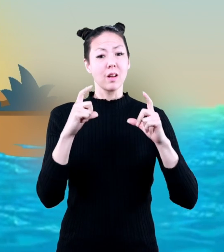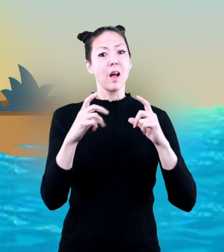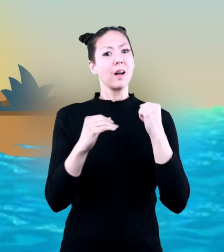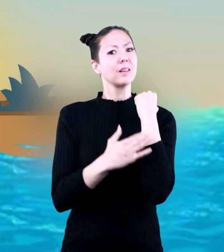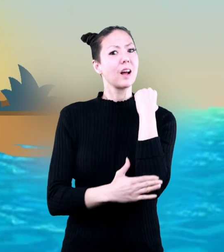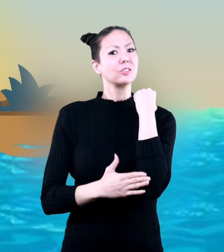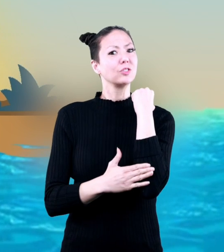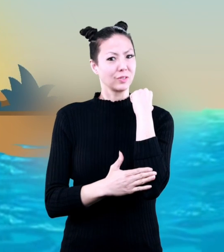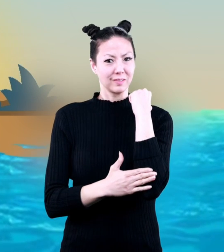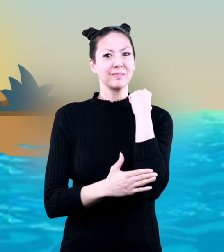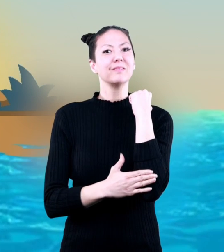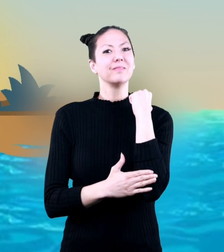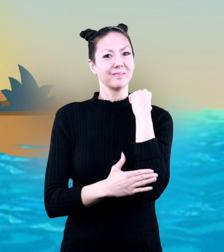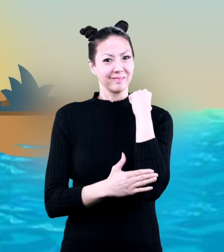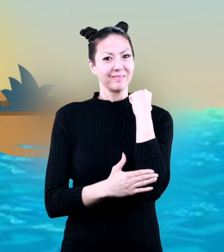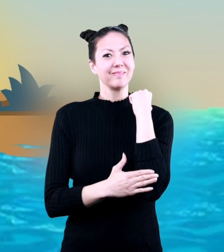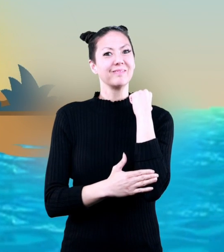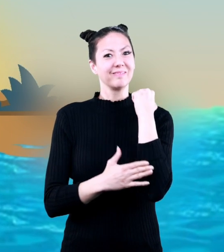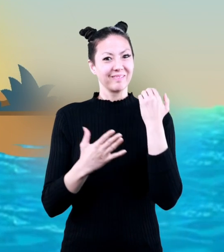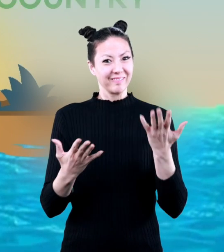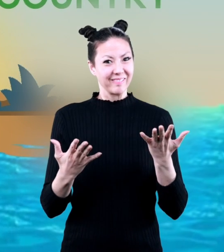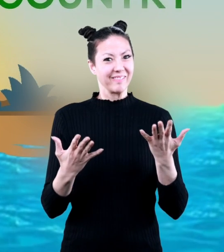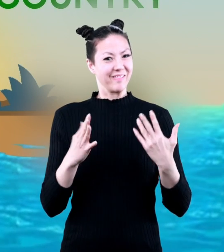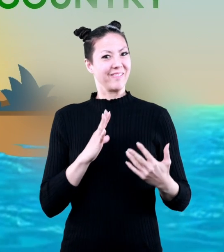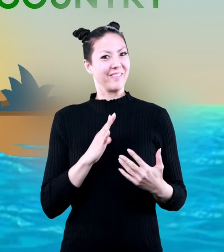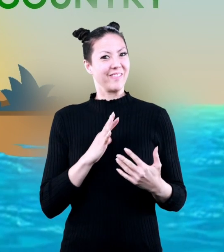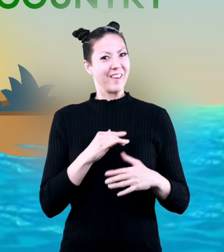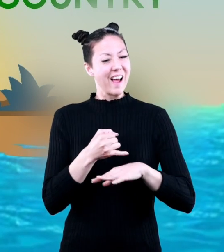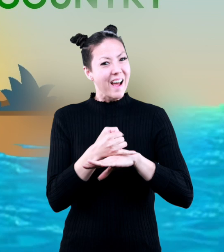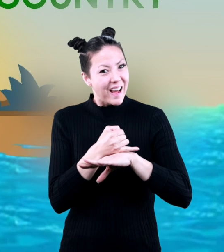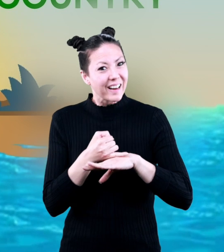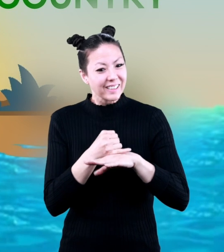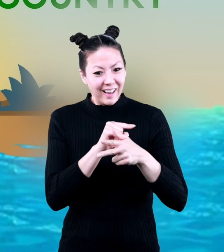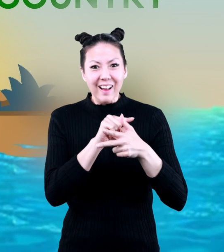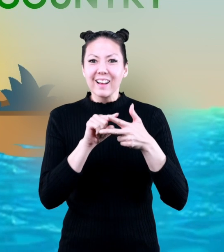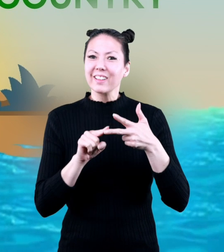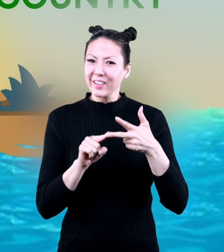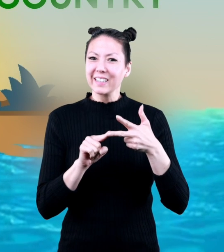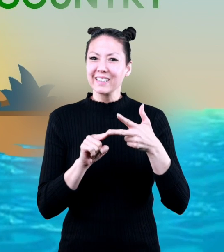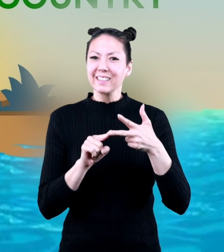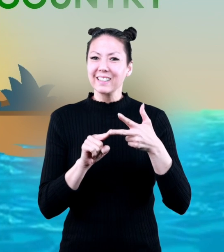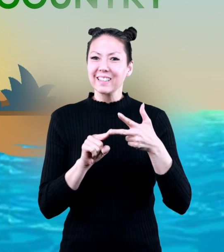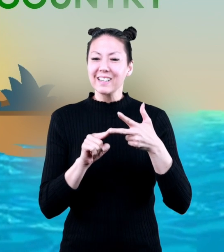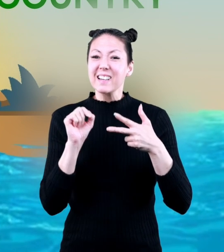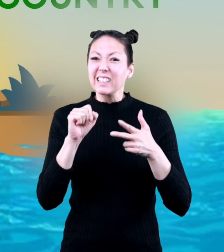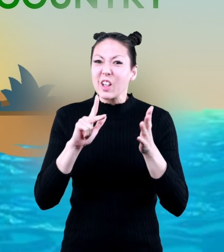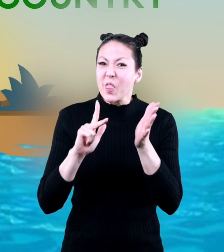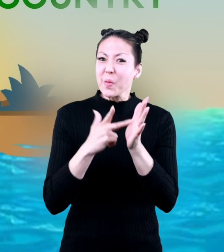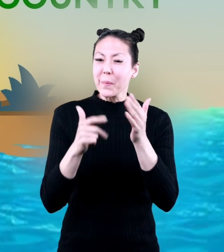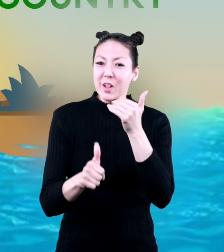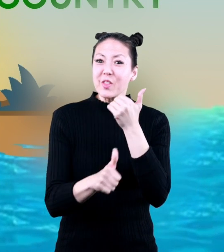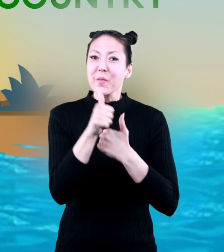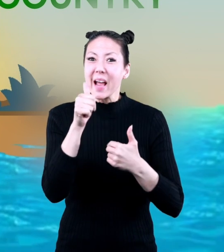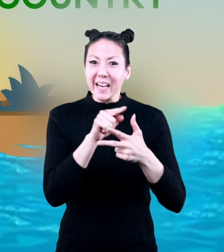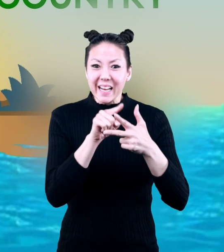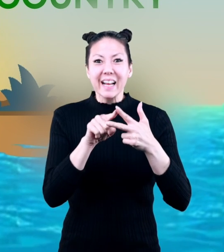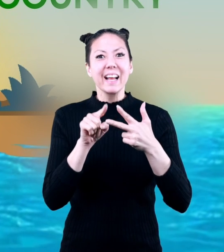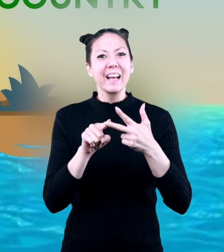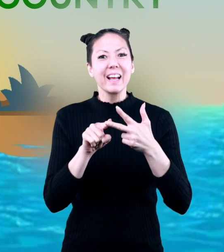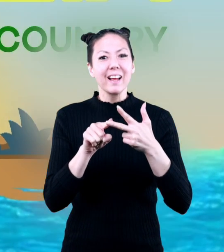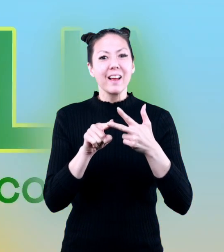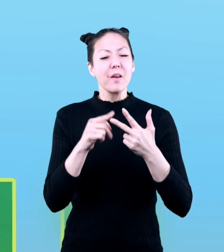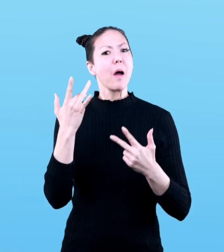So, it is not only a continent and a country, it is an island too. Talk about a